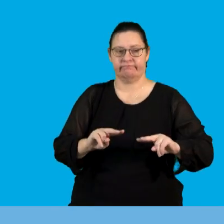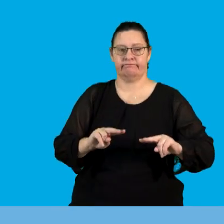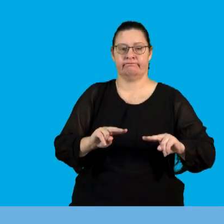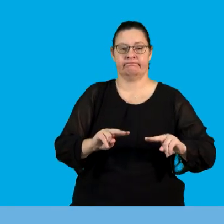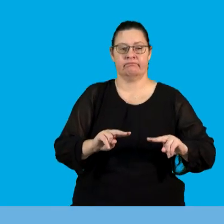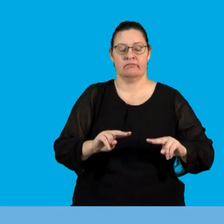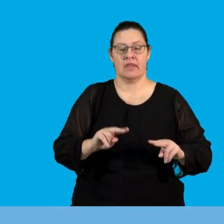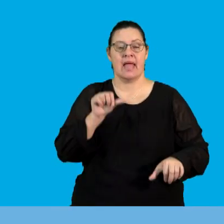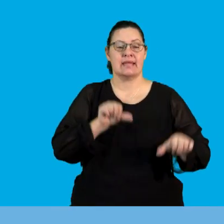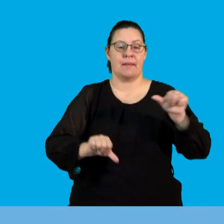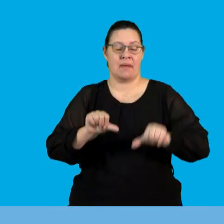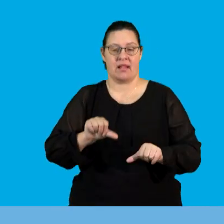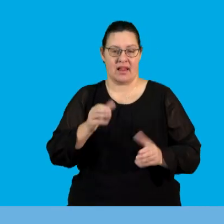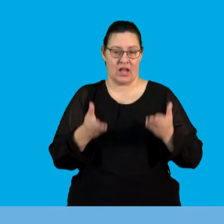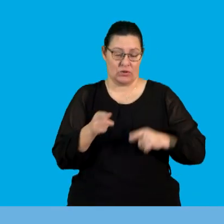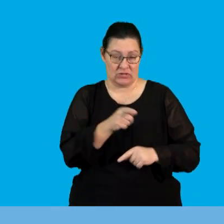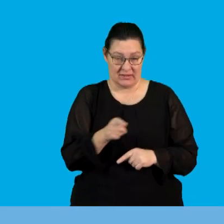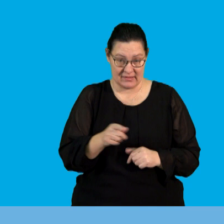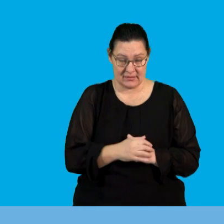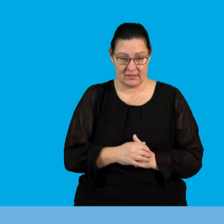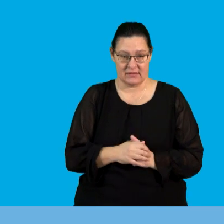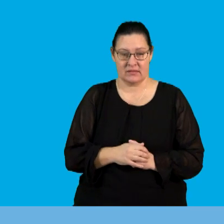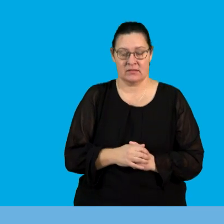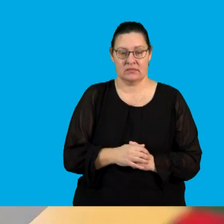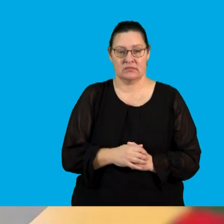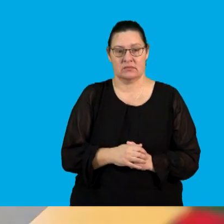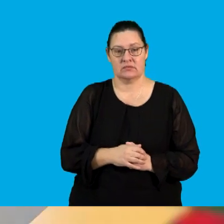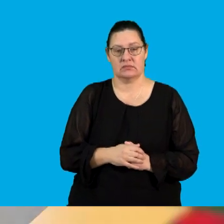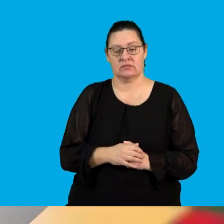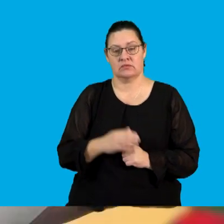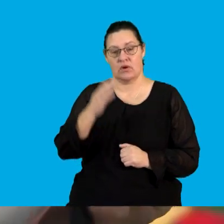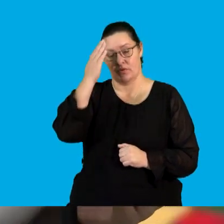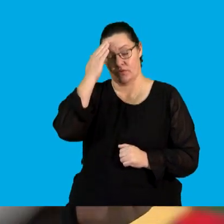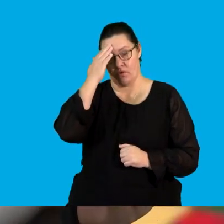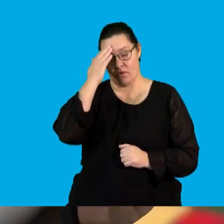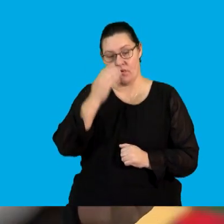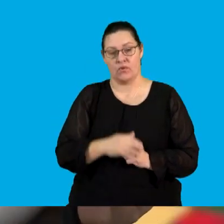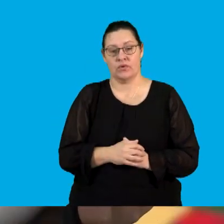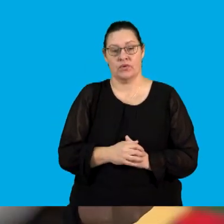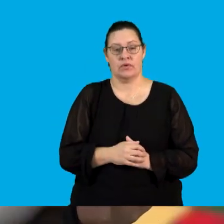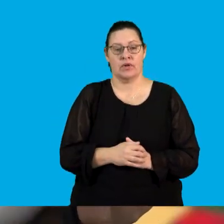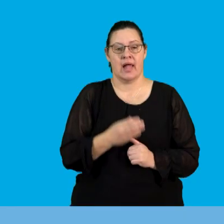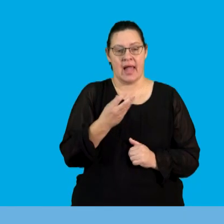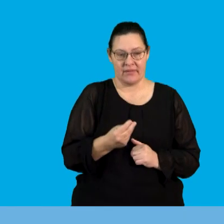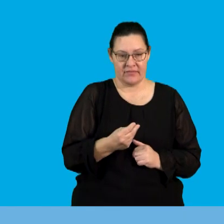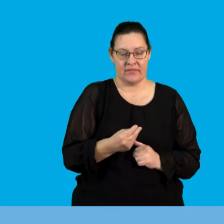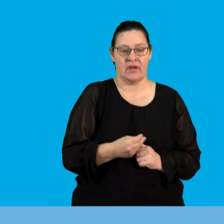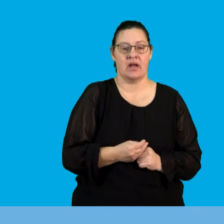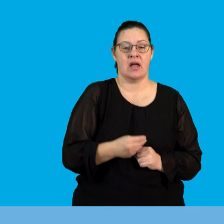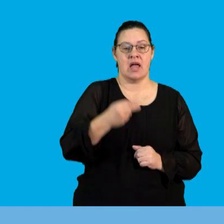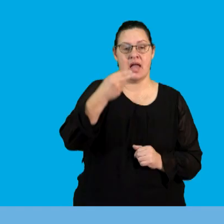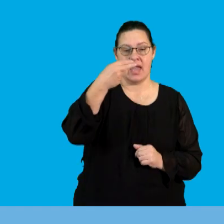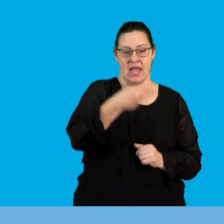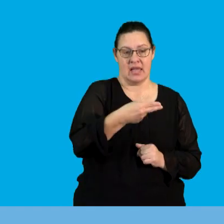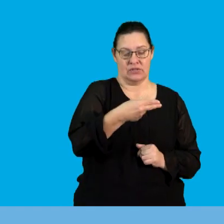now transforming it and making it a chemical equation, we do know that hydrochloric acid has a chemical symbol